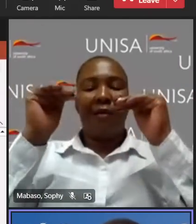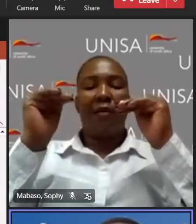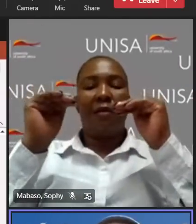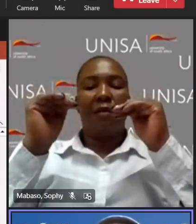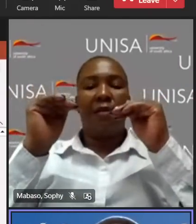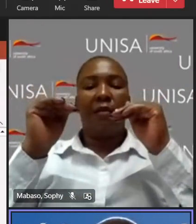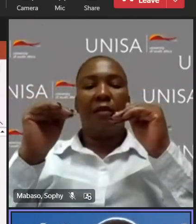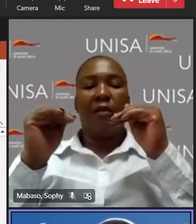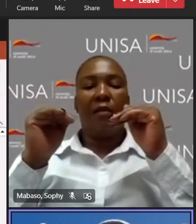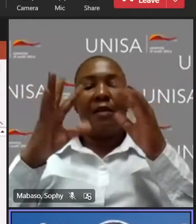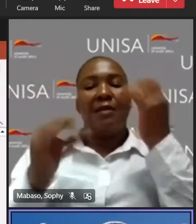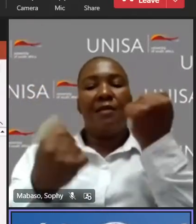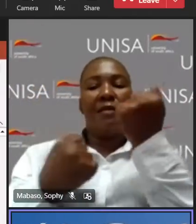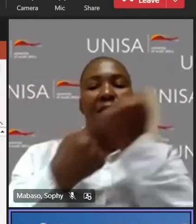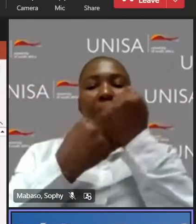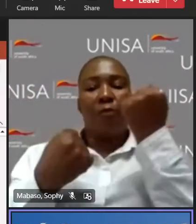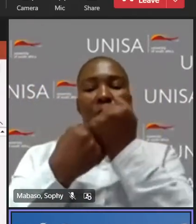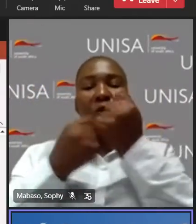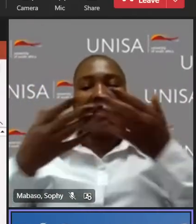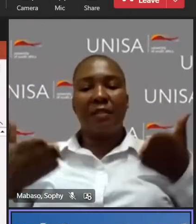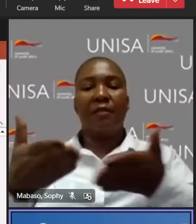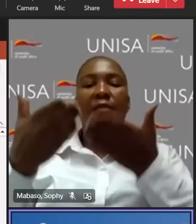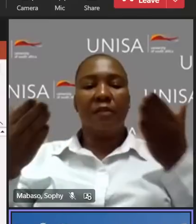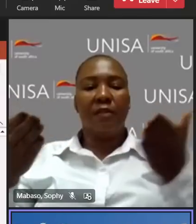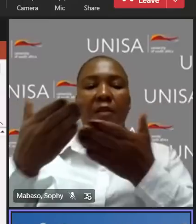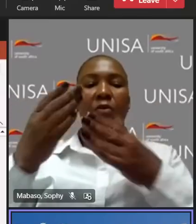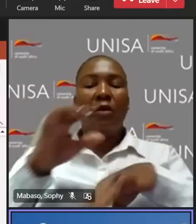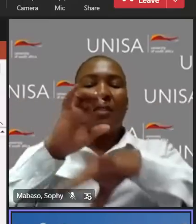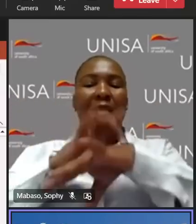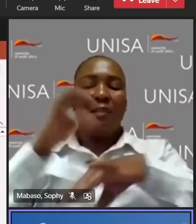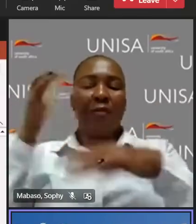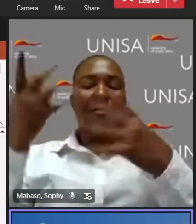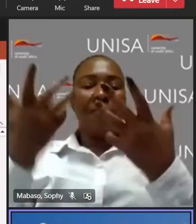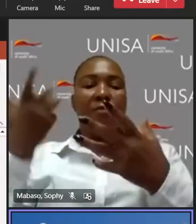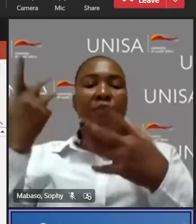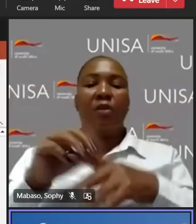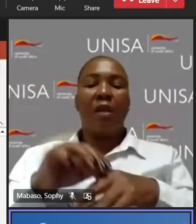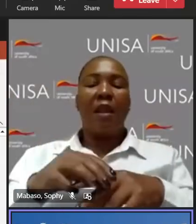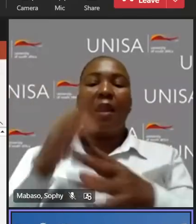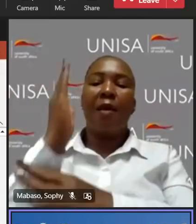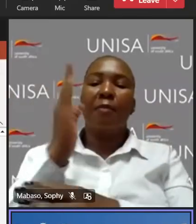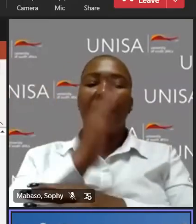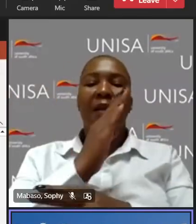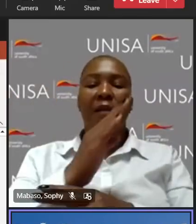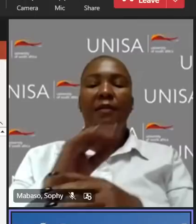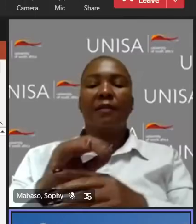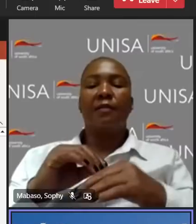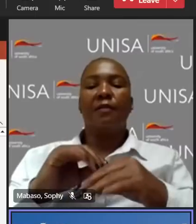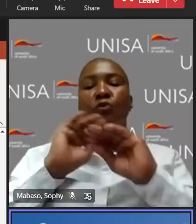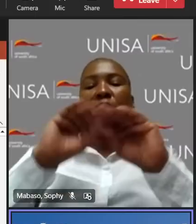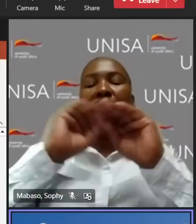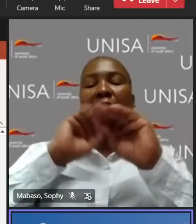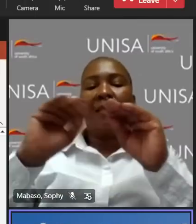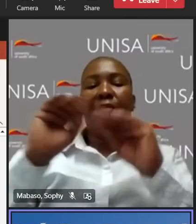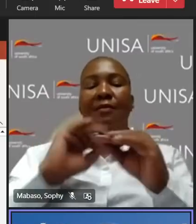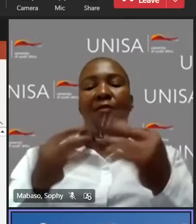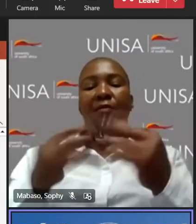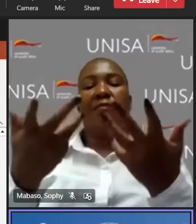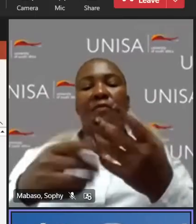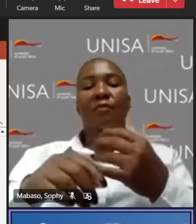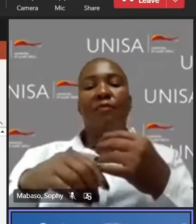academic support services. We'll be touching on the library, tutoring, academic student